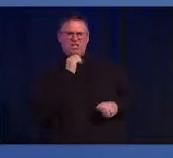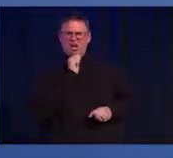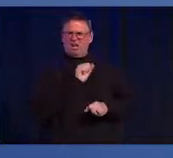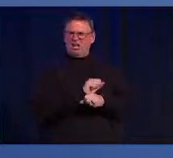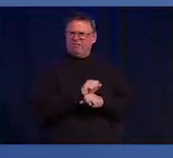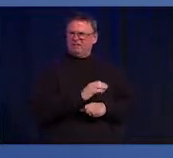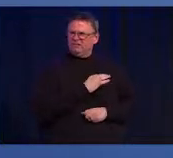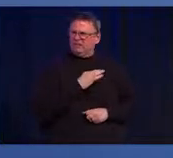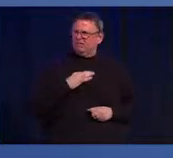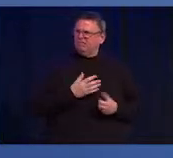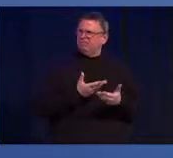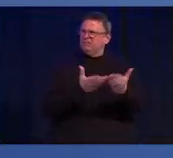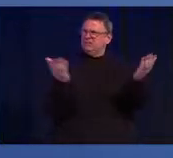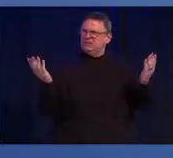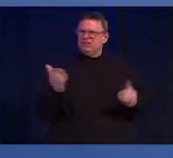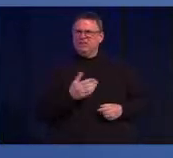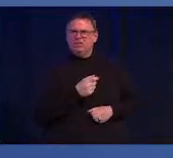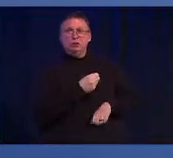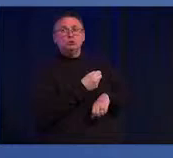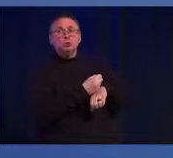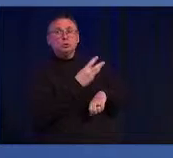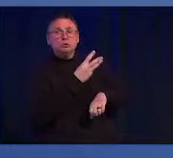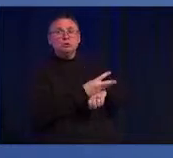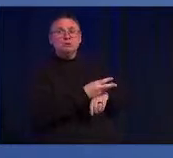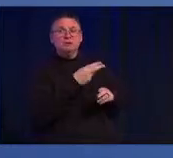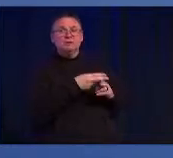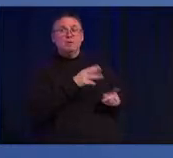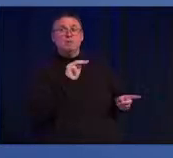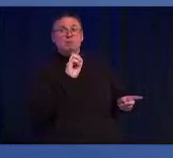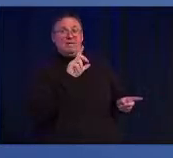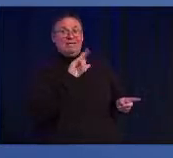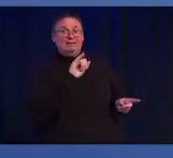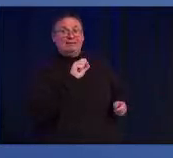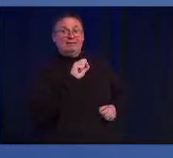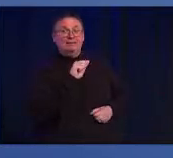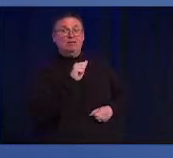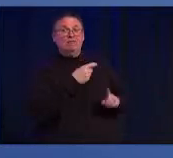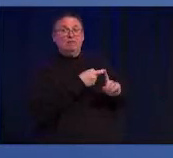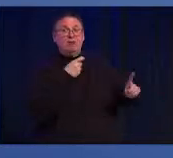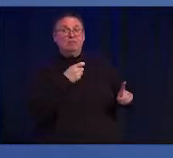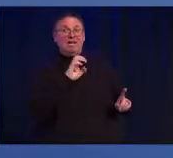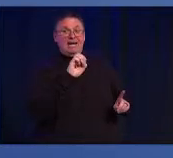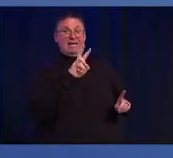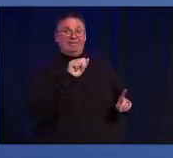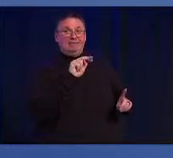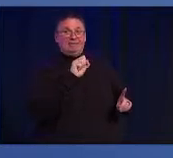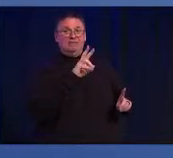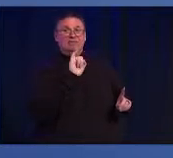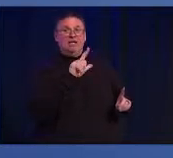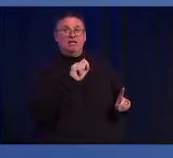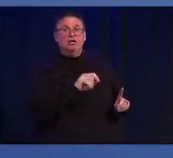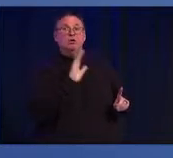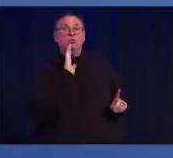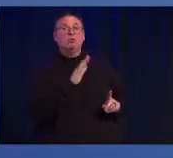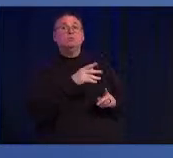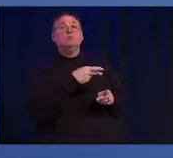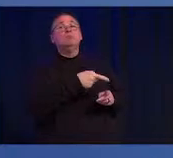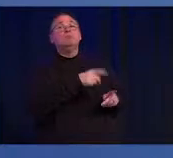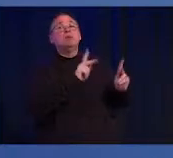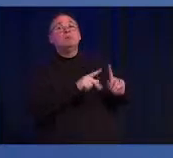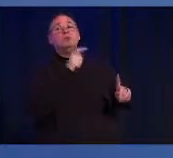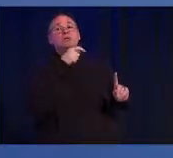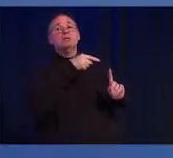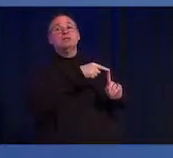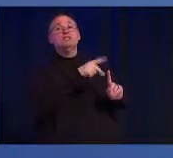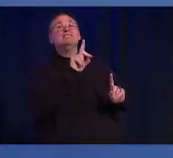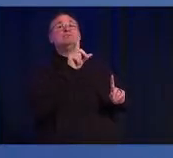social services worker from Evansville, notes that people with disabilities have doubled the unemployment rate of people without disabilities and suggests this is